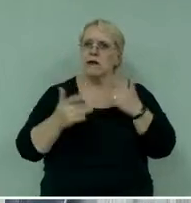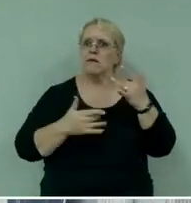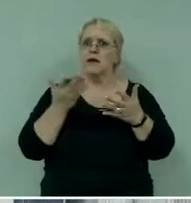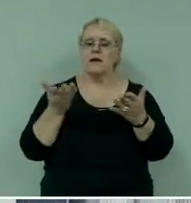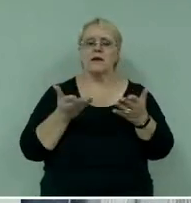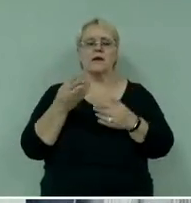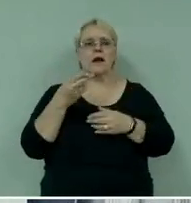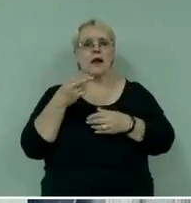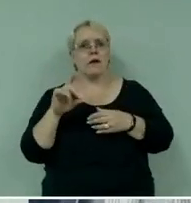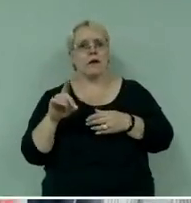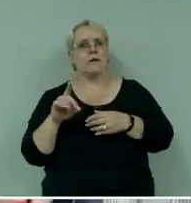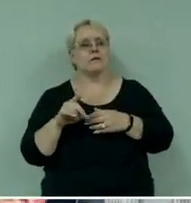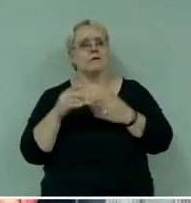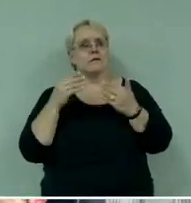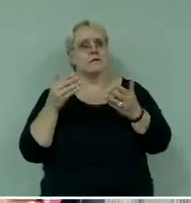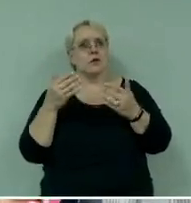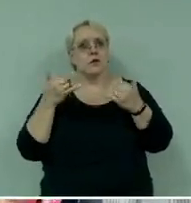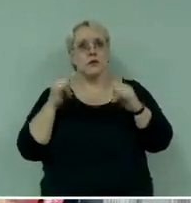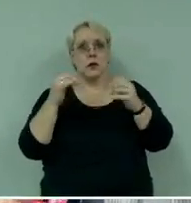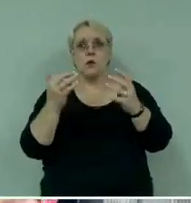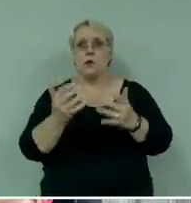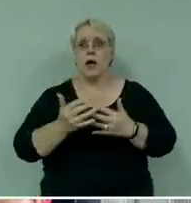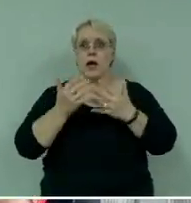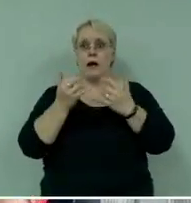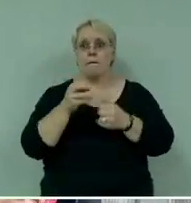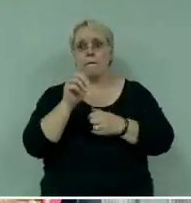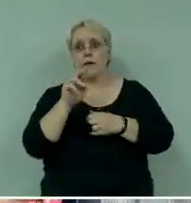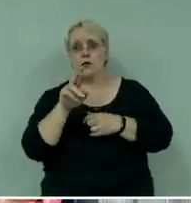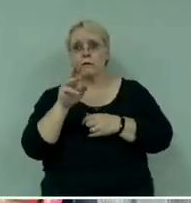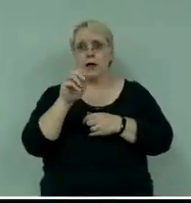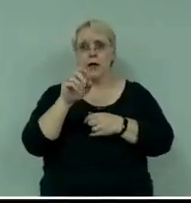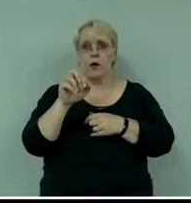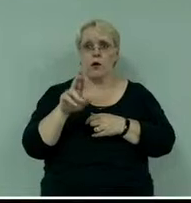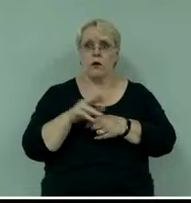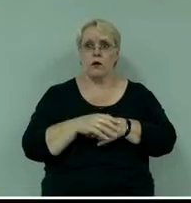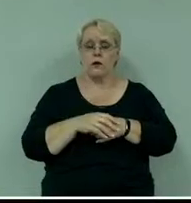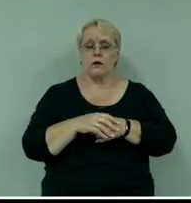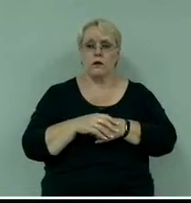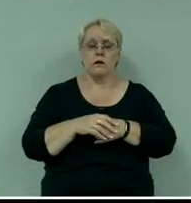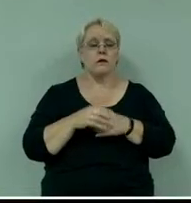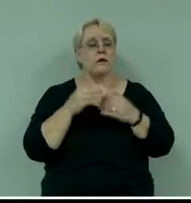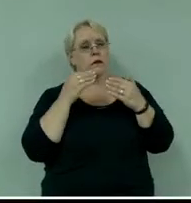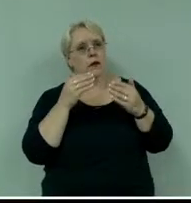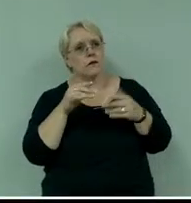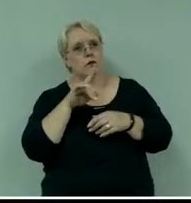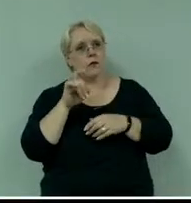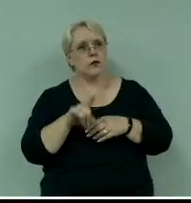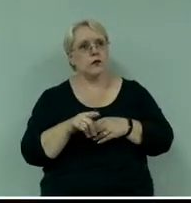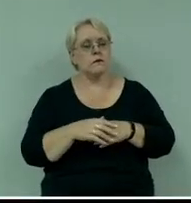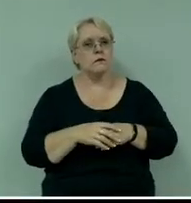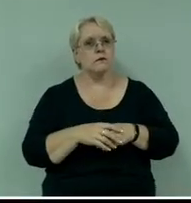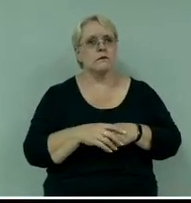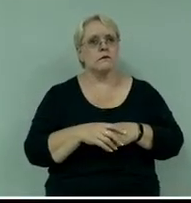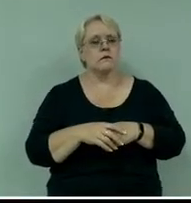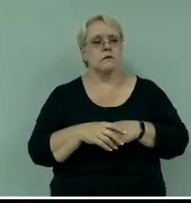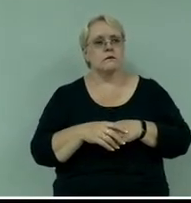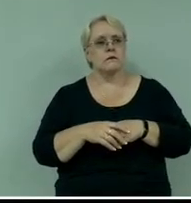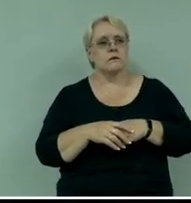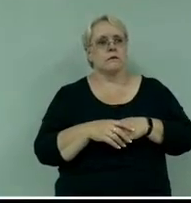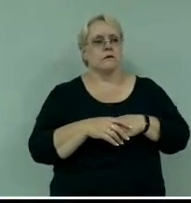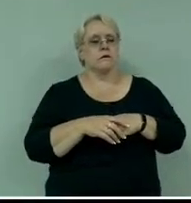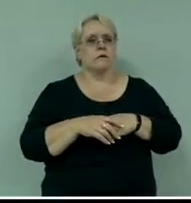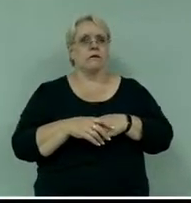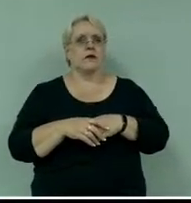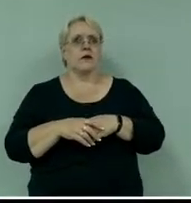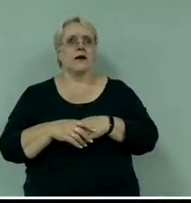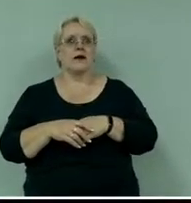for entertainment. Okay. Thank you. Still waiting. Okay. Thanks for the question. I'm up